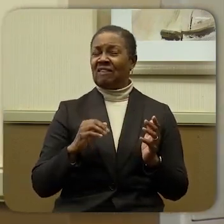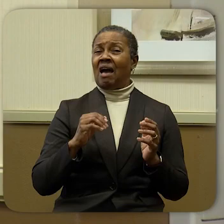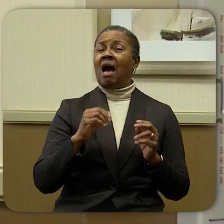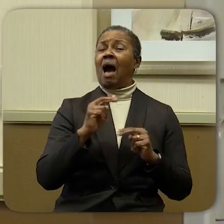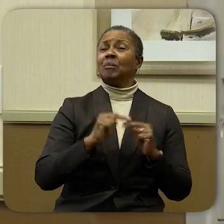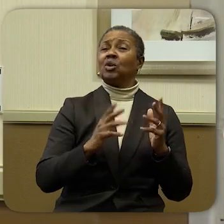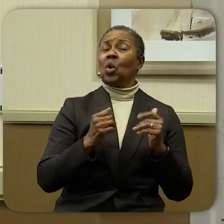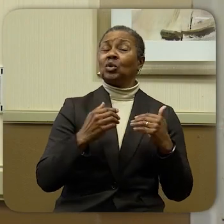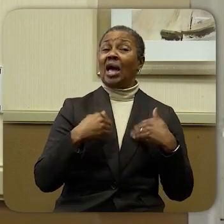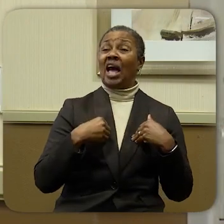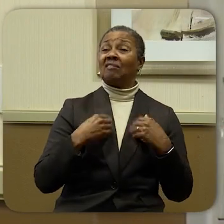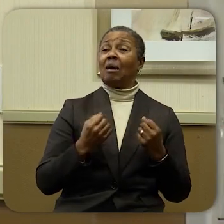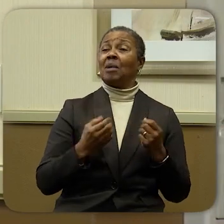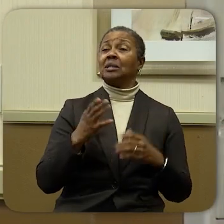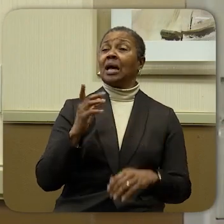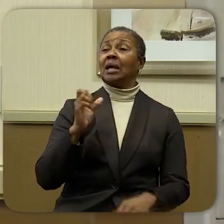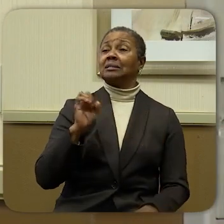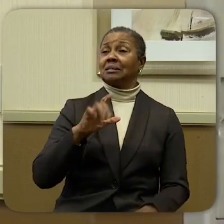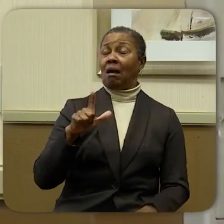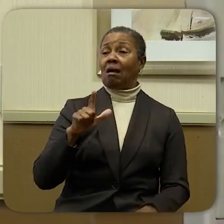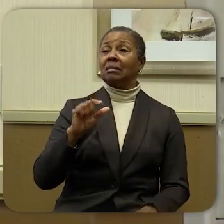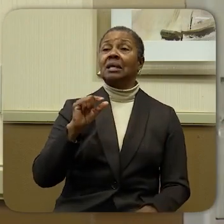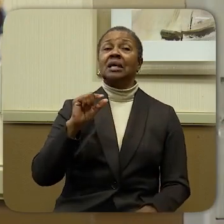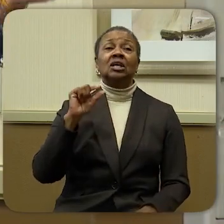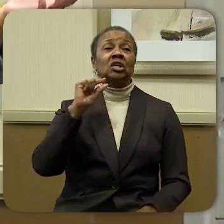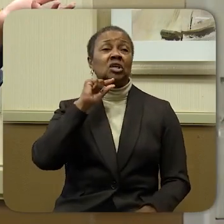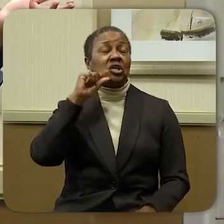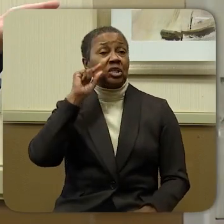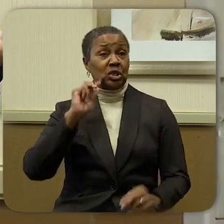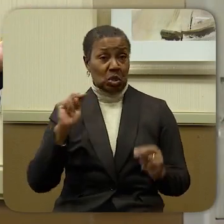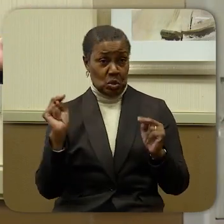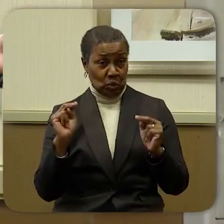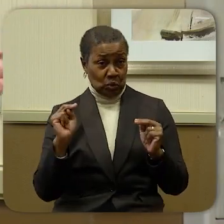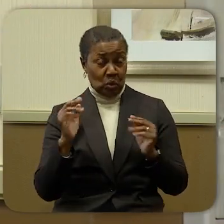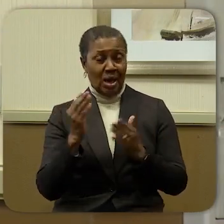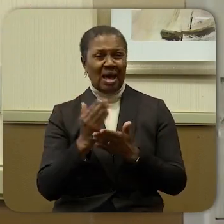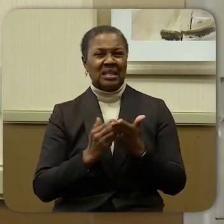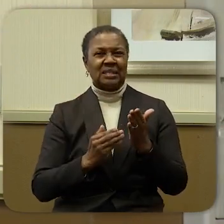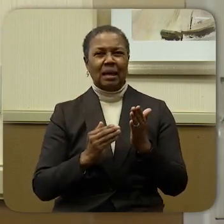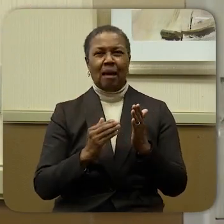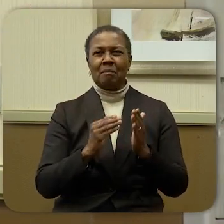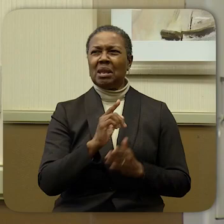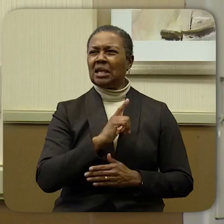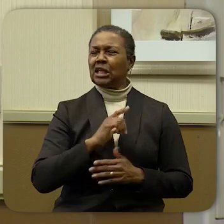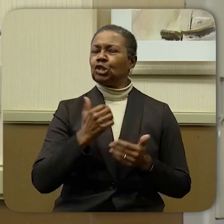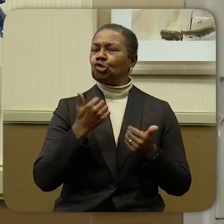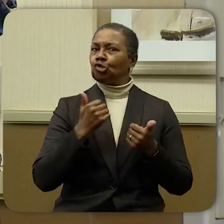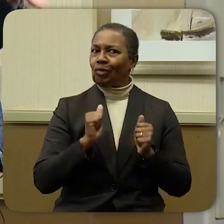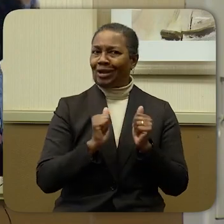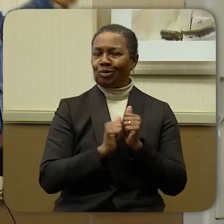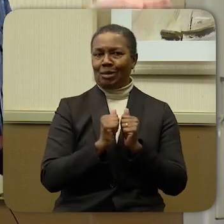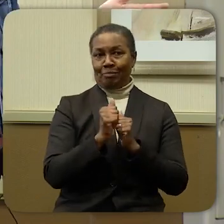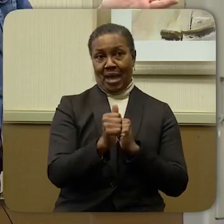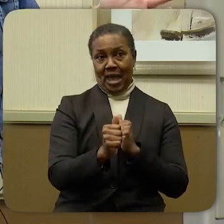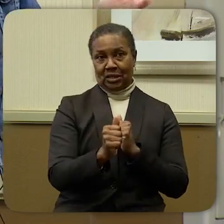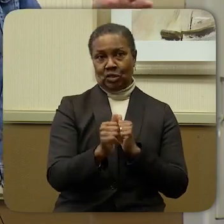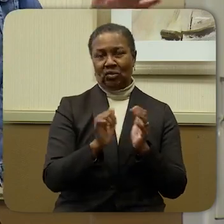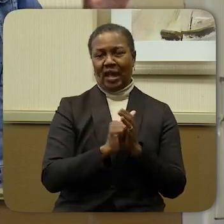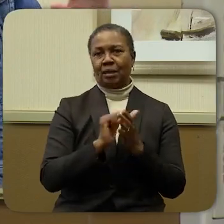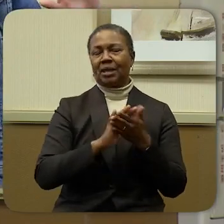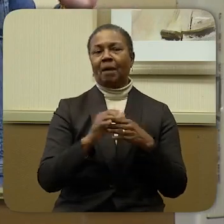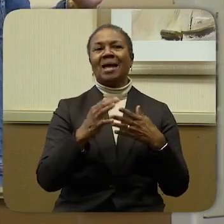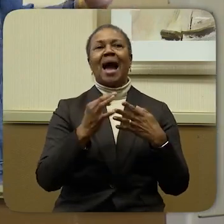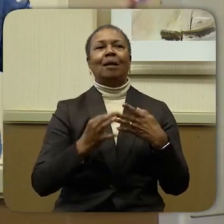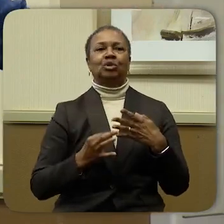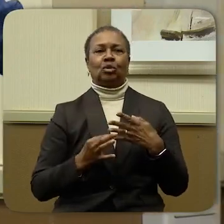wanted to have a multi-stall gender neutral bathroom, there's some legislation that's trying to be passed so it could be optional.